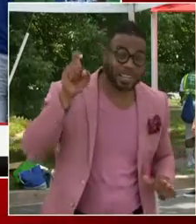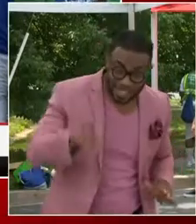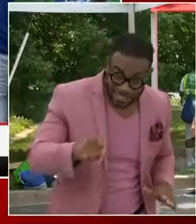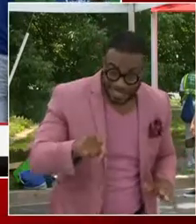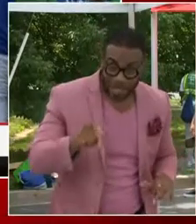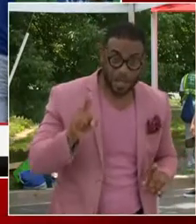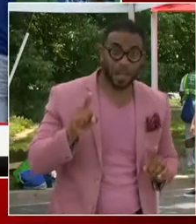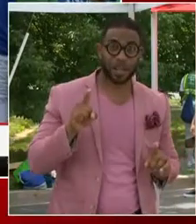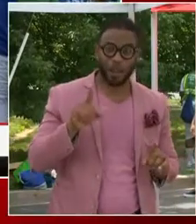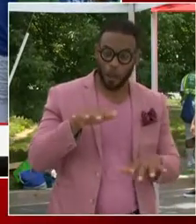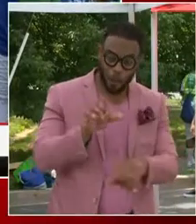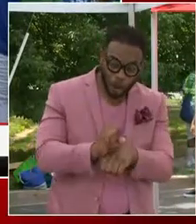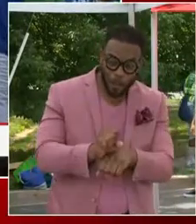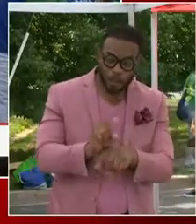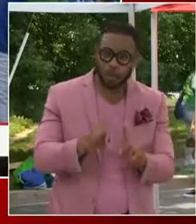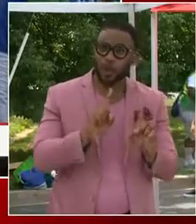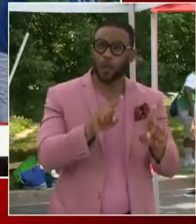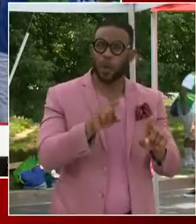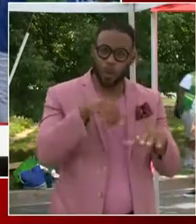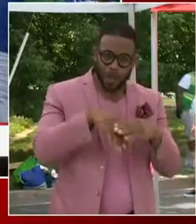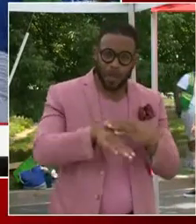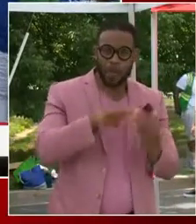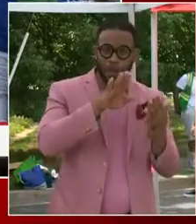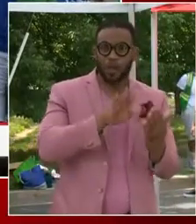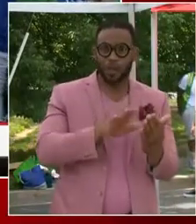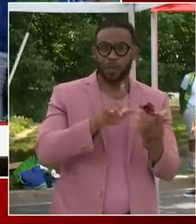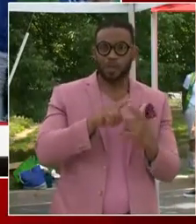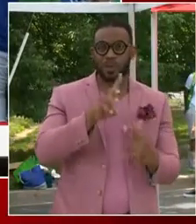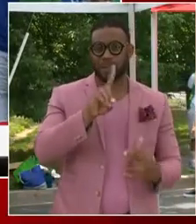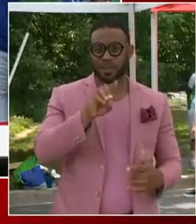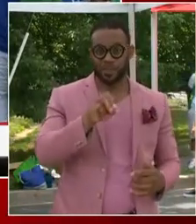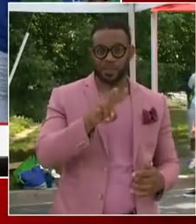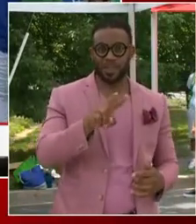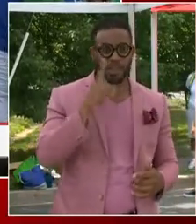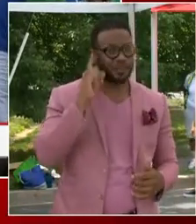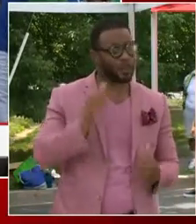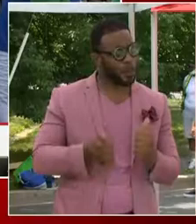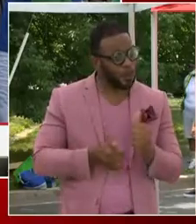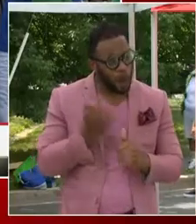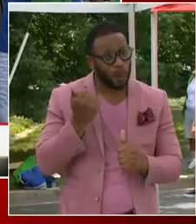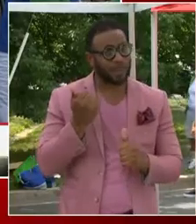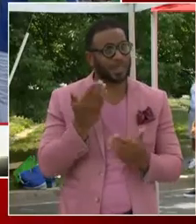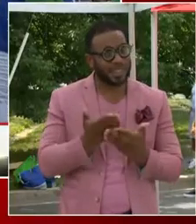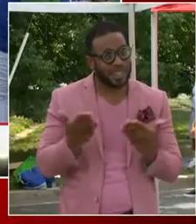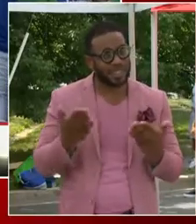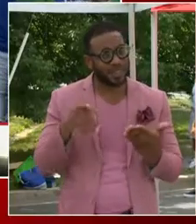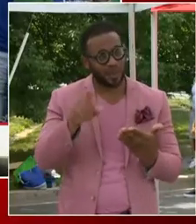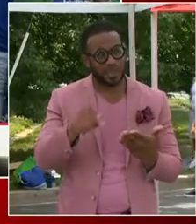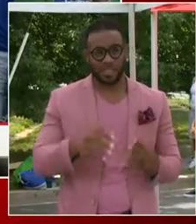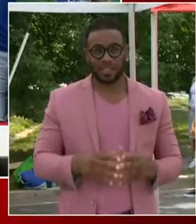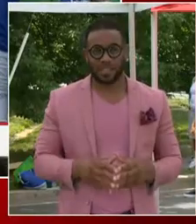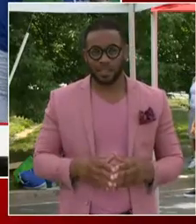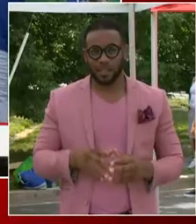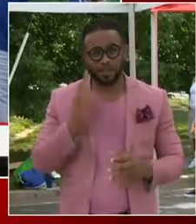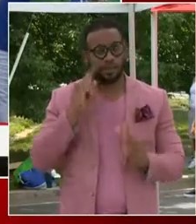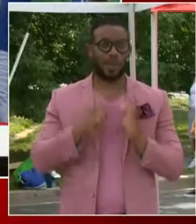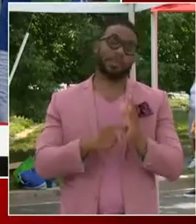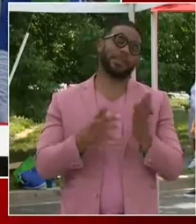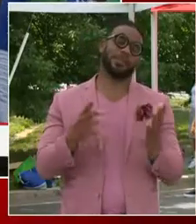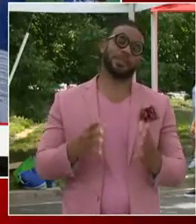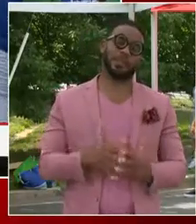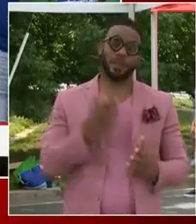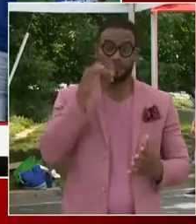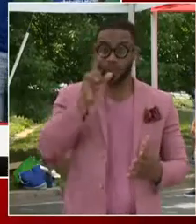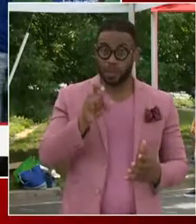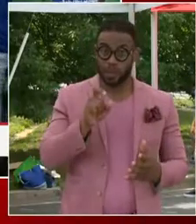not need an appointment to go in person to the DMV for most things. For example,